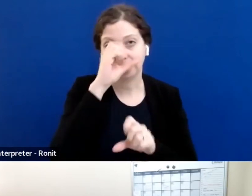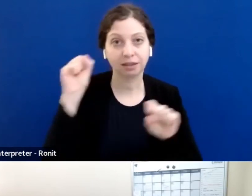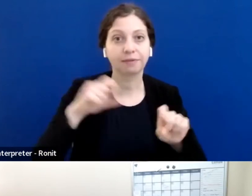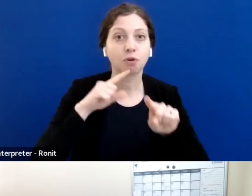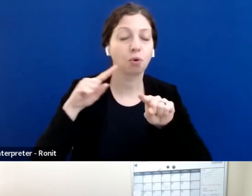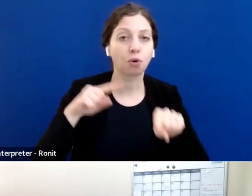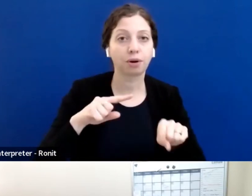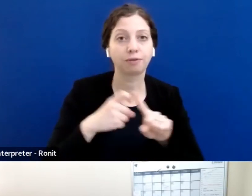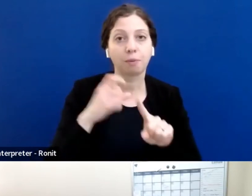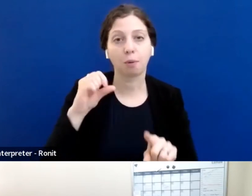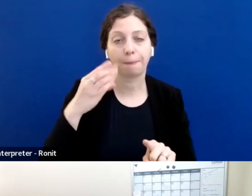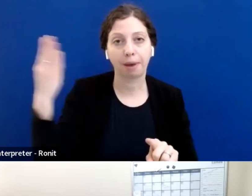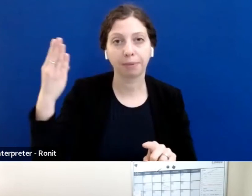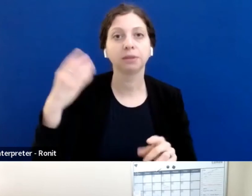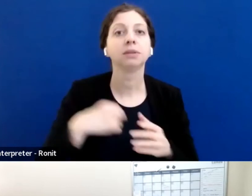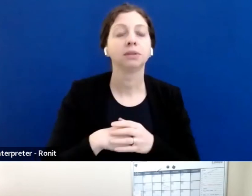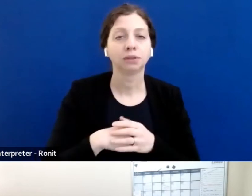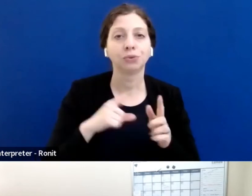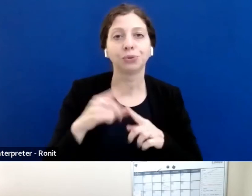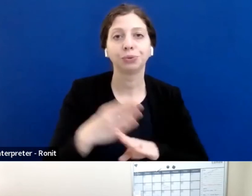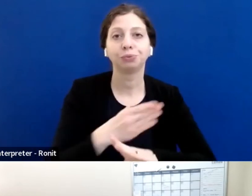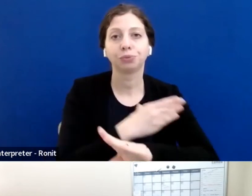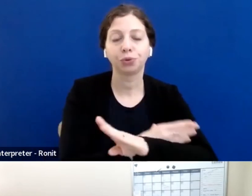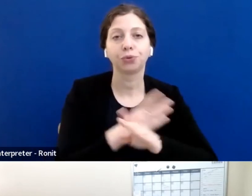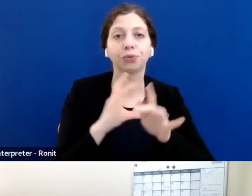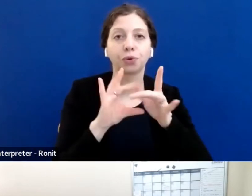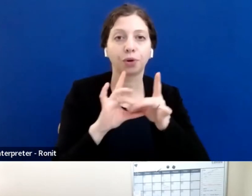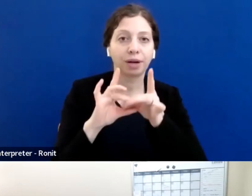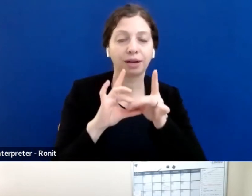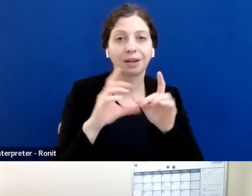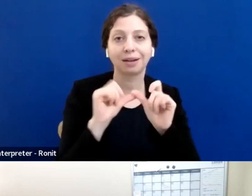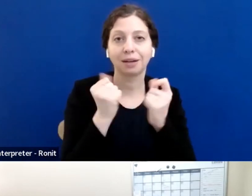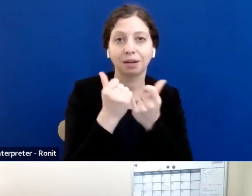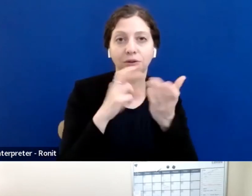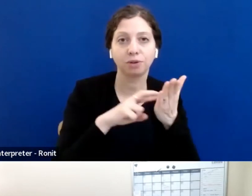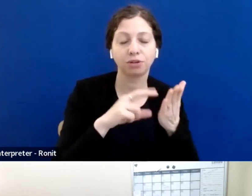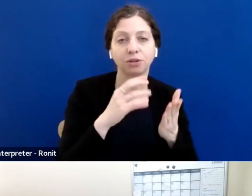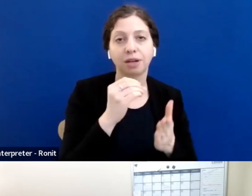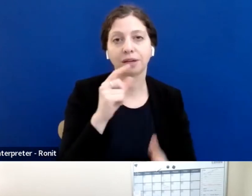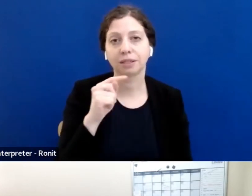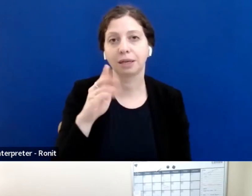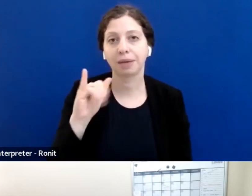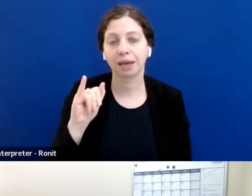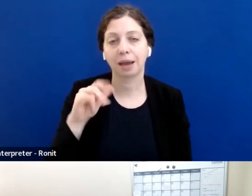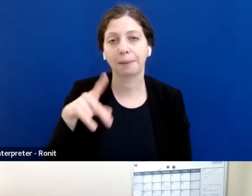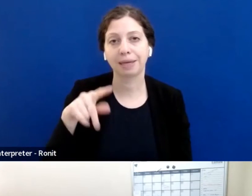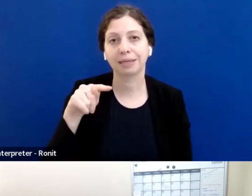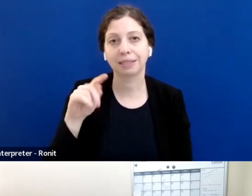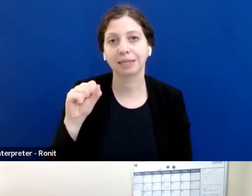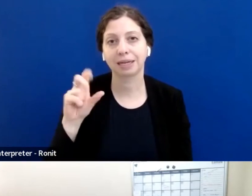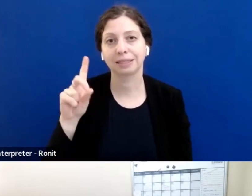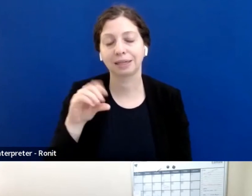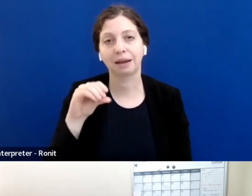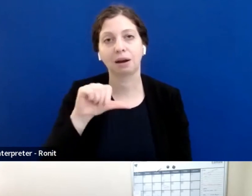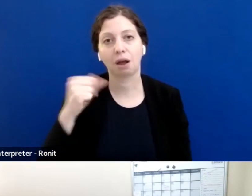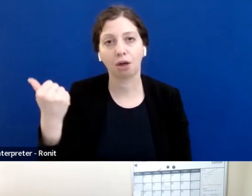Obama administration to improve the coordination of agency research in TBI, PTSD, and other